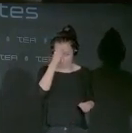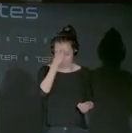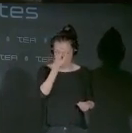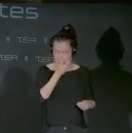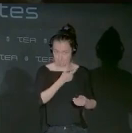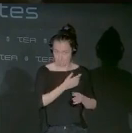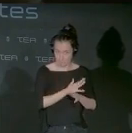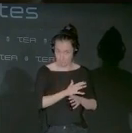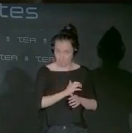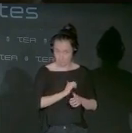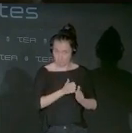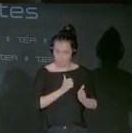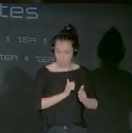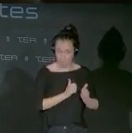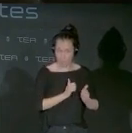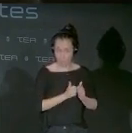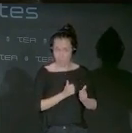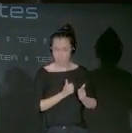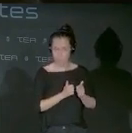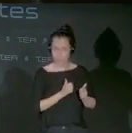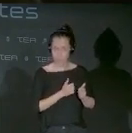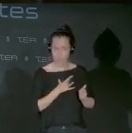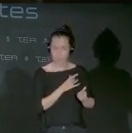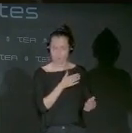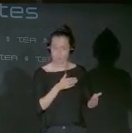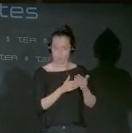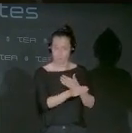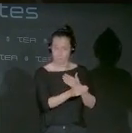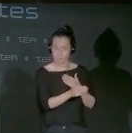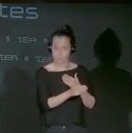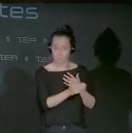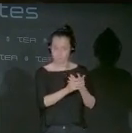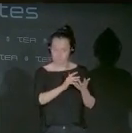happening? And if that's happening, why?